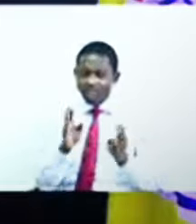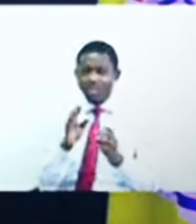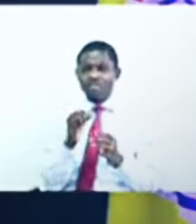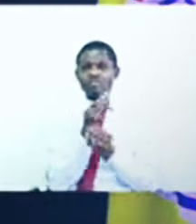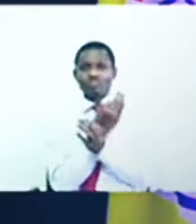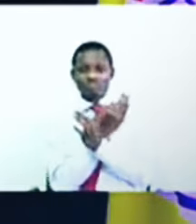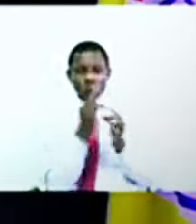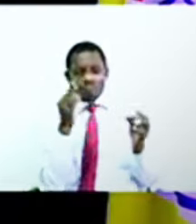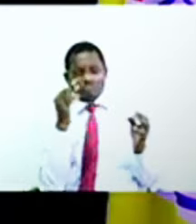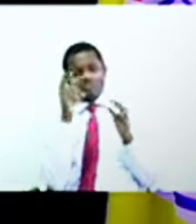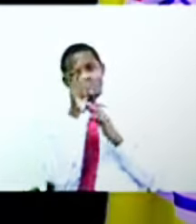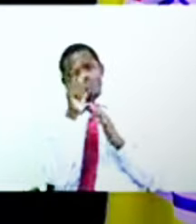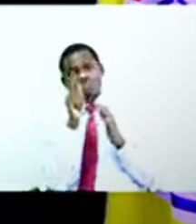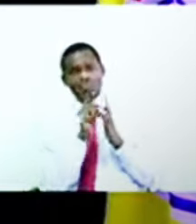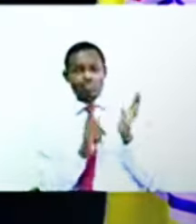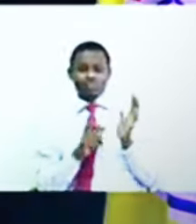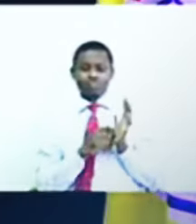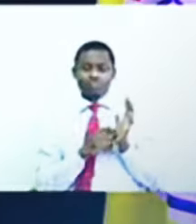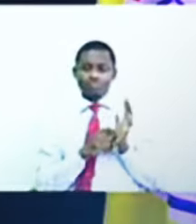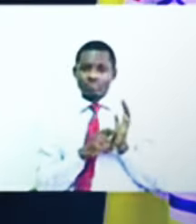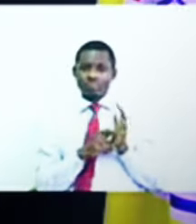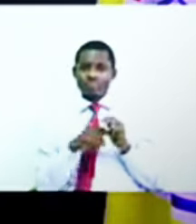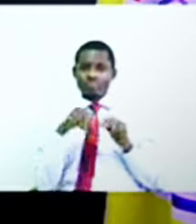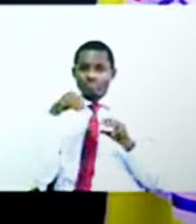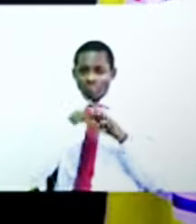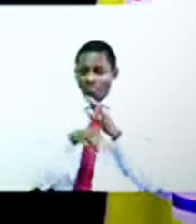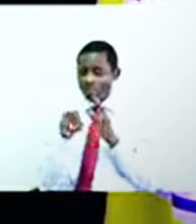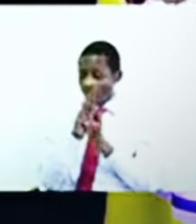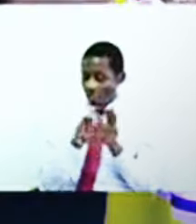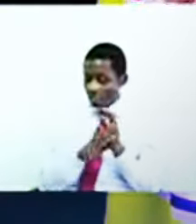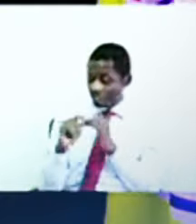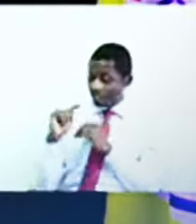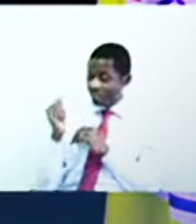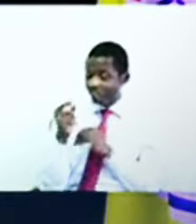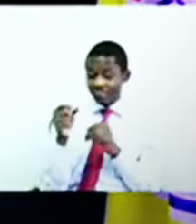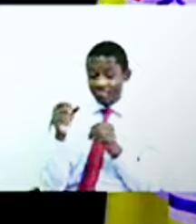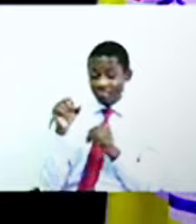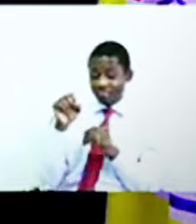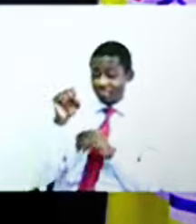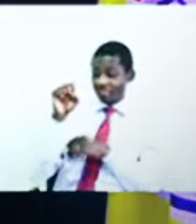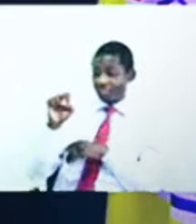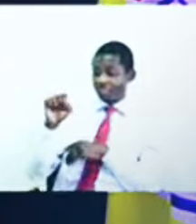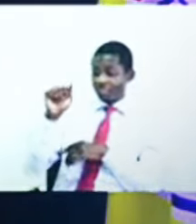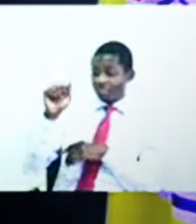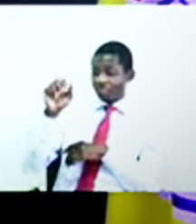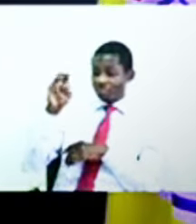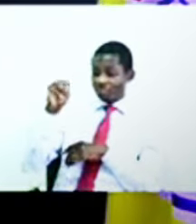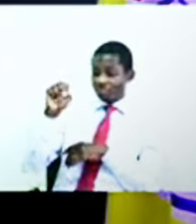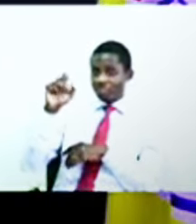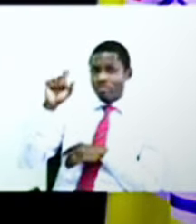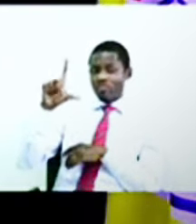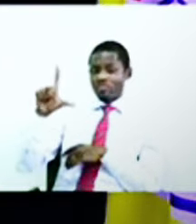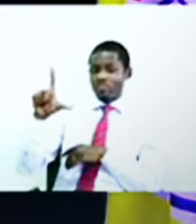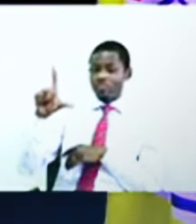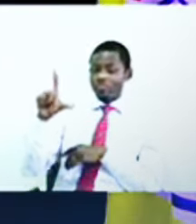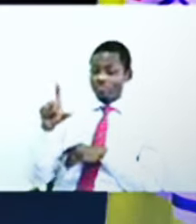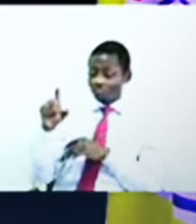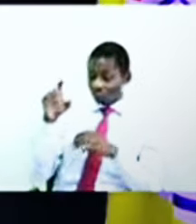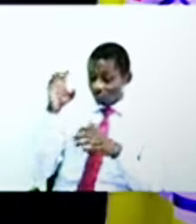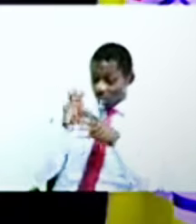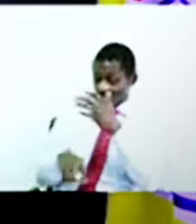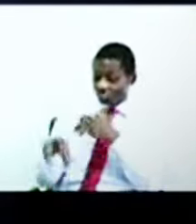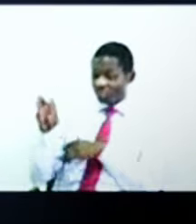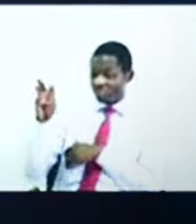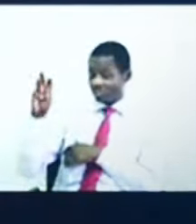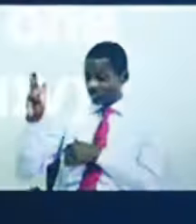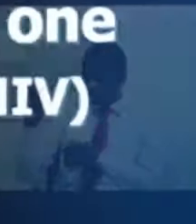ye da sokra de atwam nu. In 1 Samuel chapter 16 verse 1. Samuel umedi kaini ti dunsia. 1 Samuel 16 verse 1 and